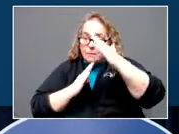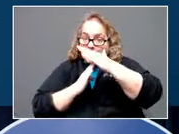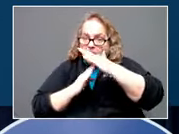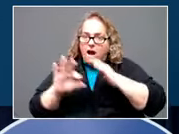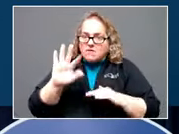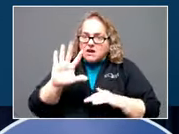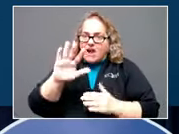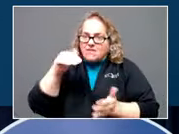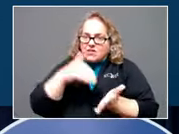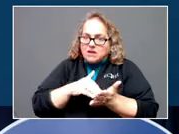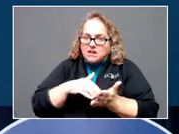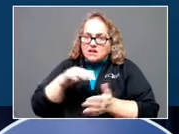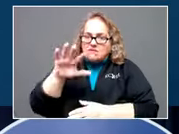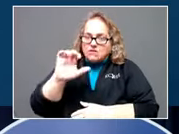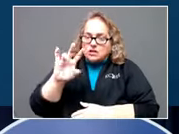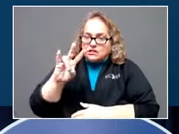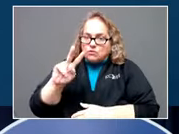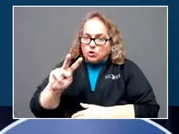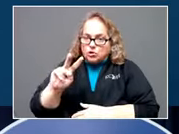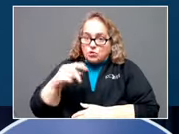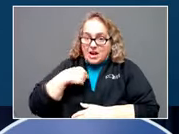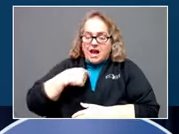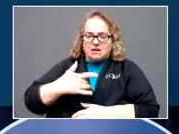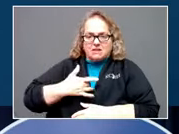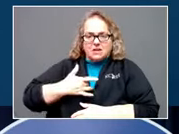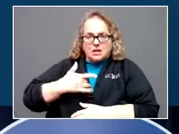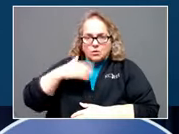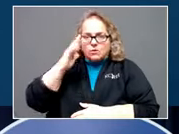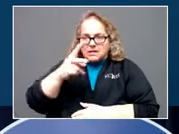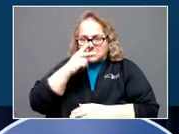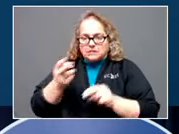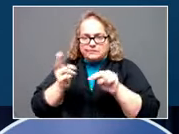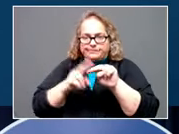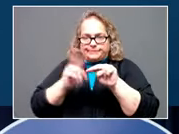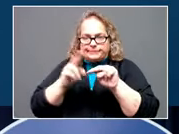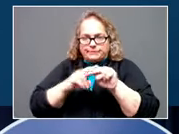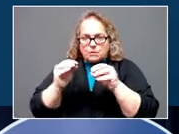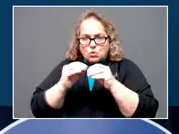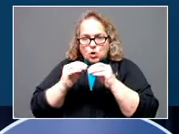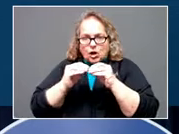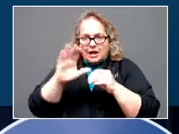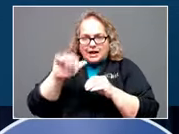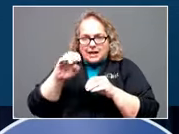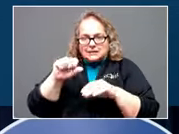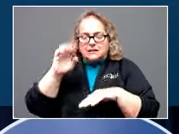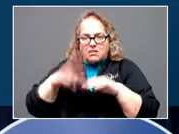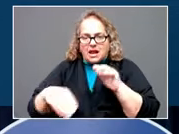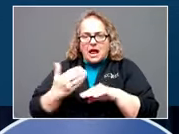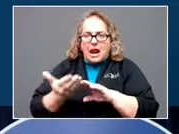5,742. And I believe that we will see more cases than last Thursday, than